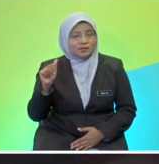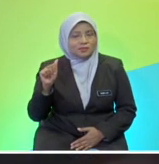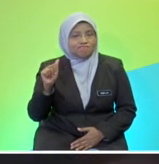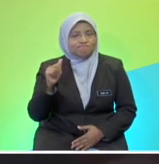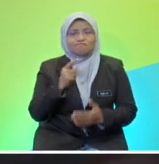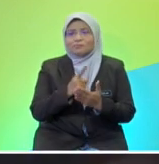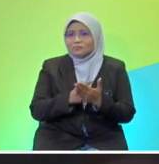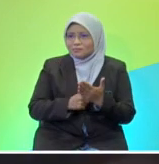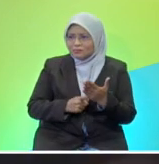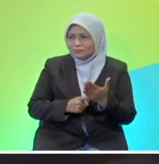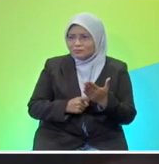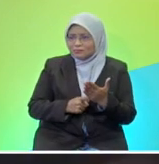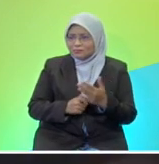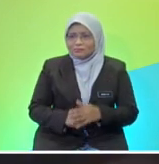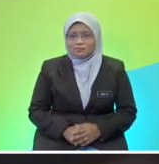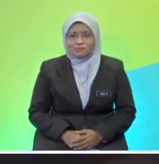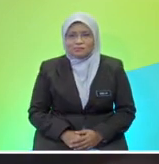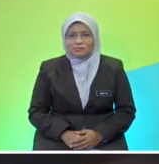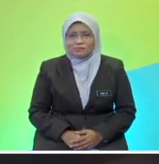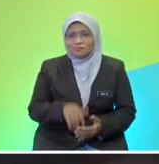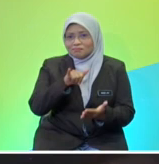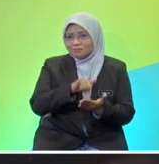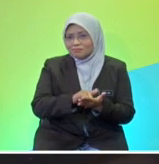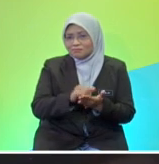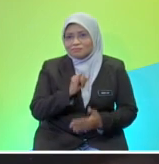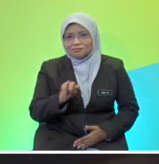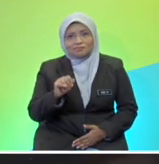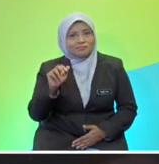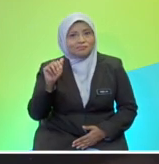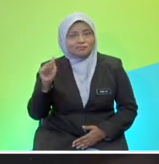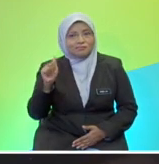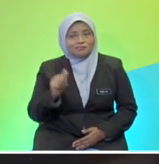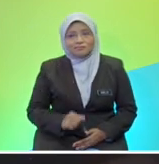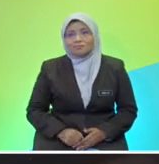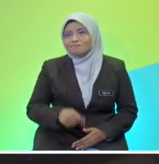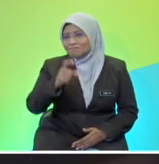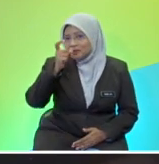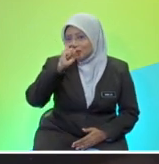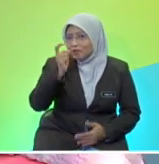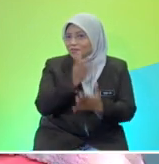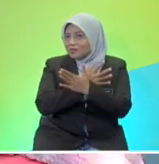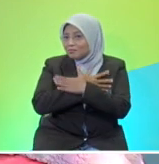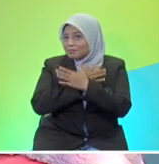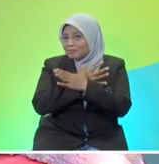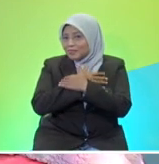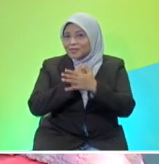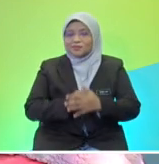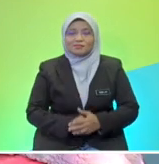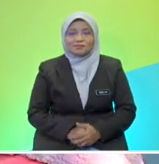Is that a bear? Yes. It is a teddy bear. A teddy bear? It is a teddy